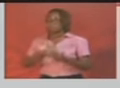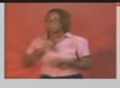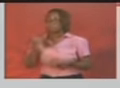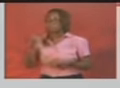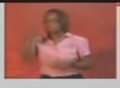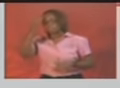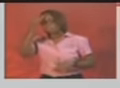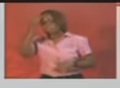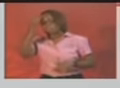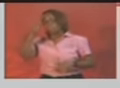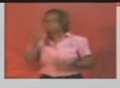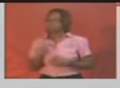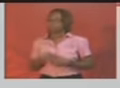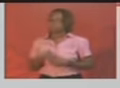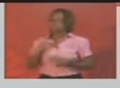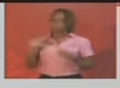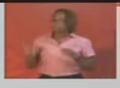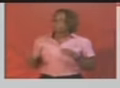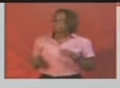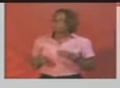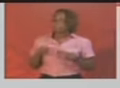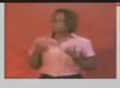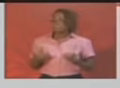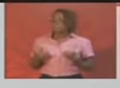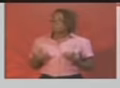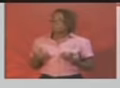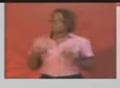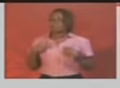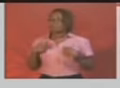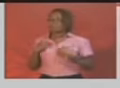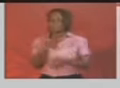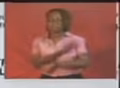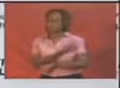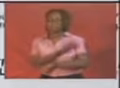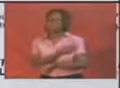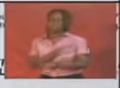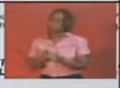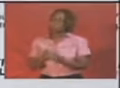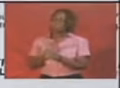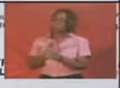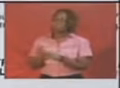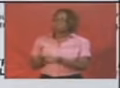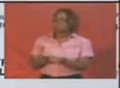very much, doctors. We go now to Wired 868, please.